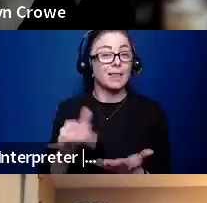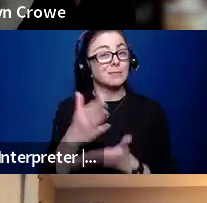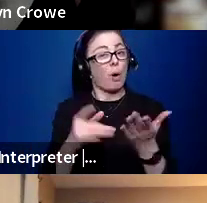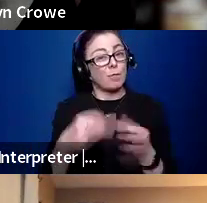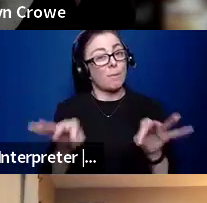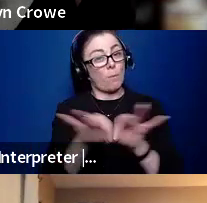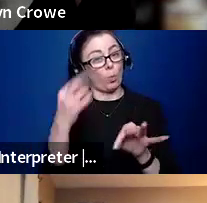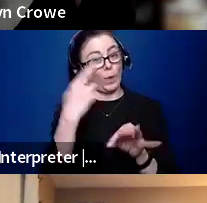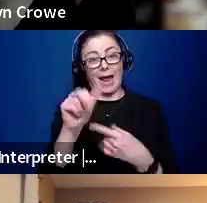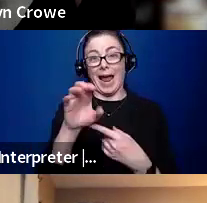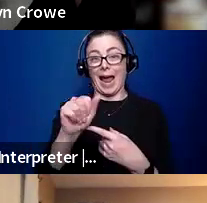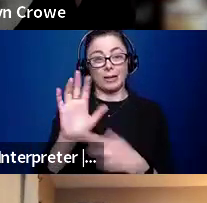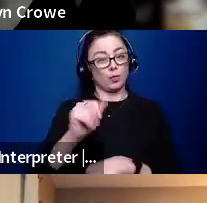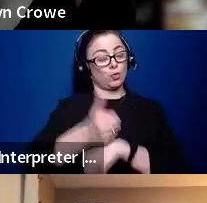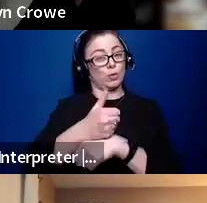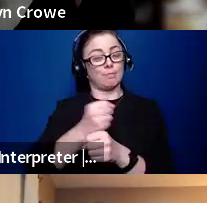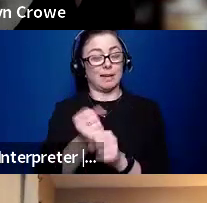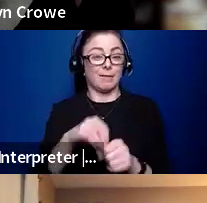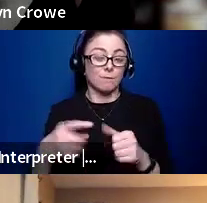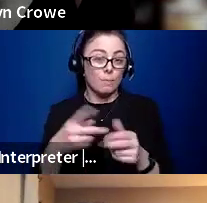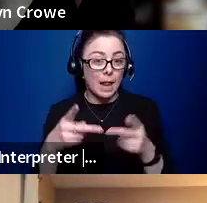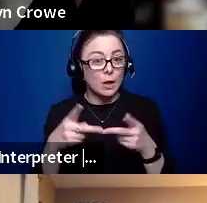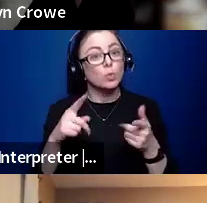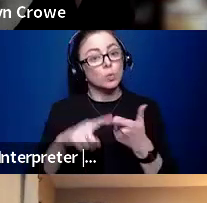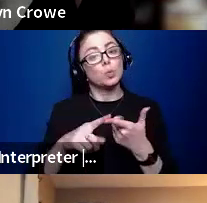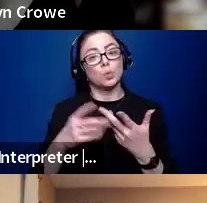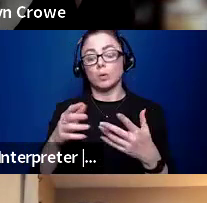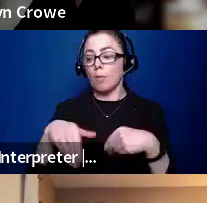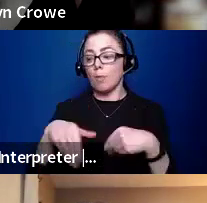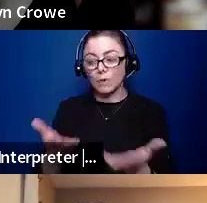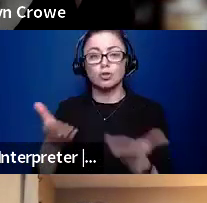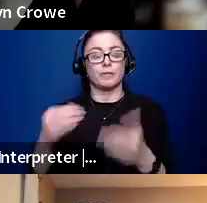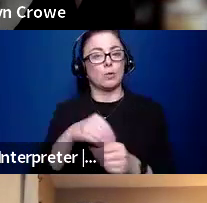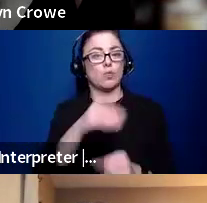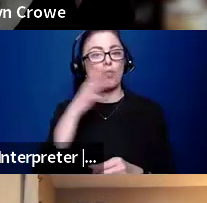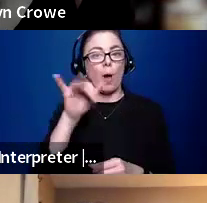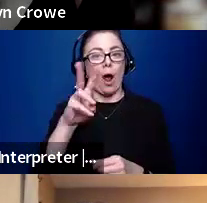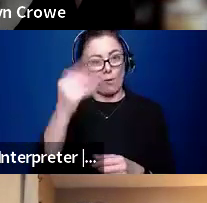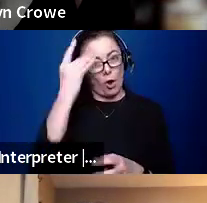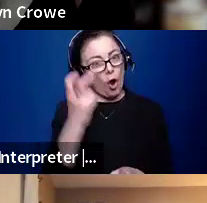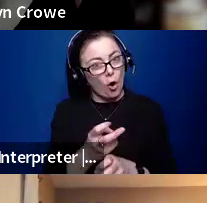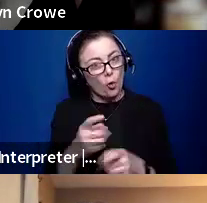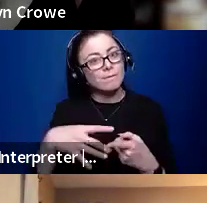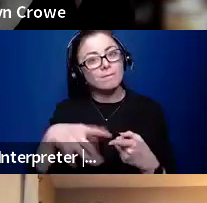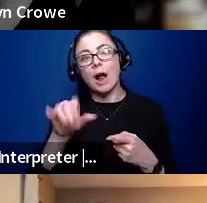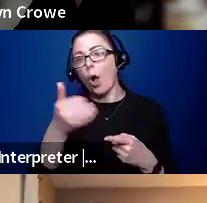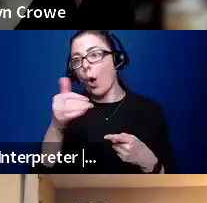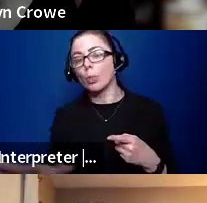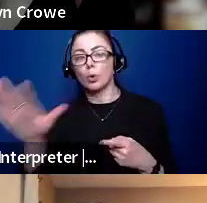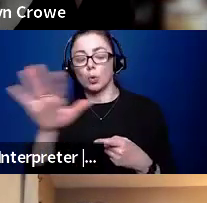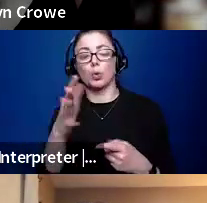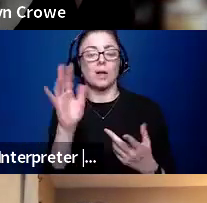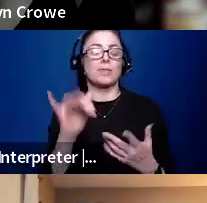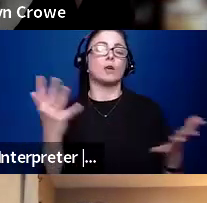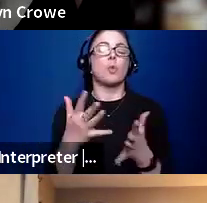to provide those services, especially in rural Iowa where it's hard to find them anywhere else. So that's kind of what a fee for service system would look like.